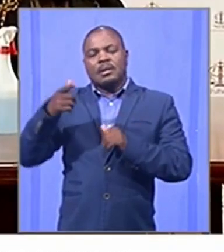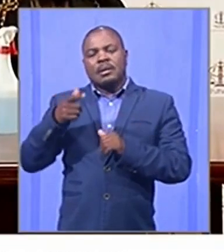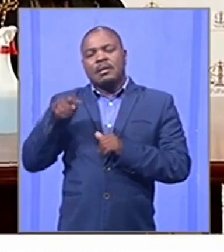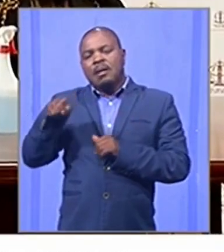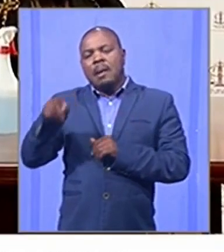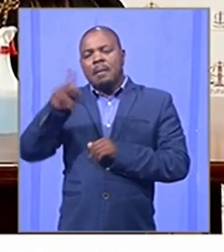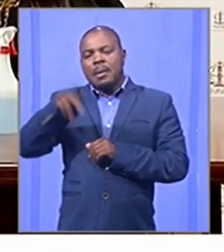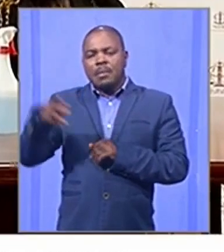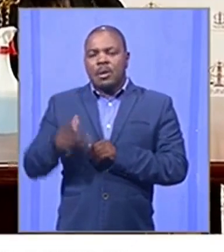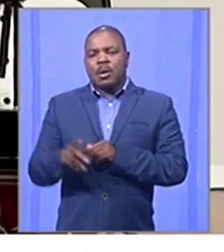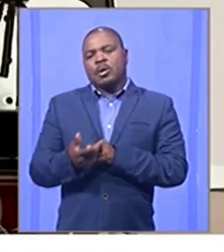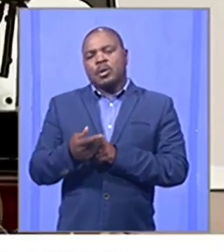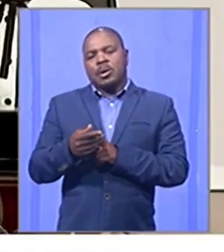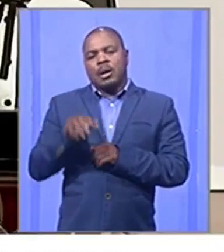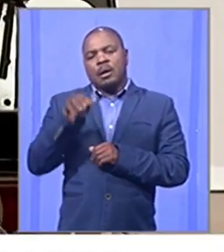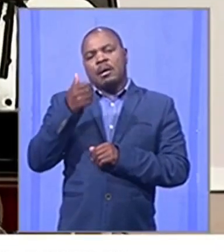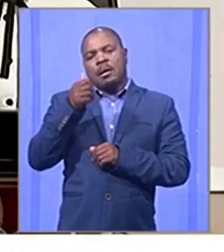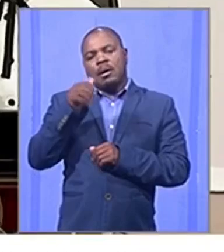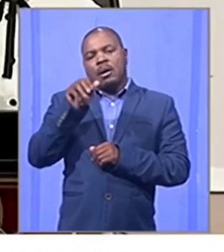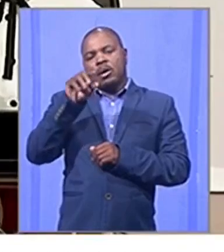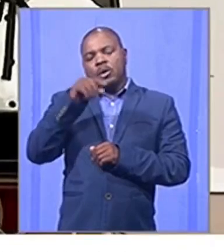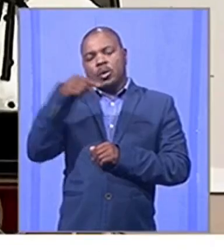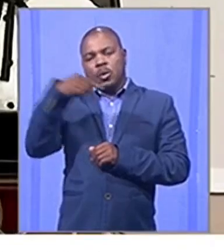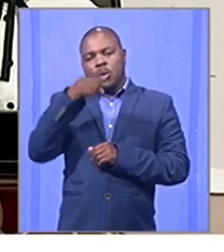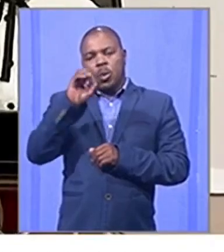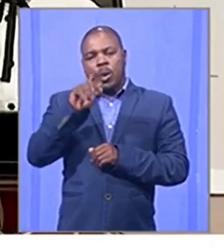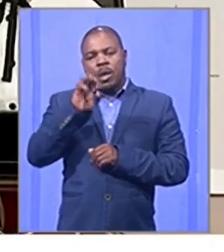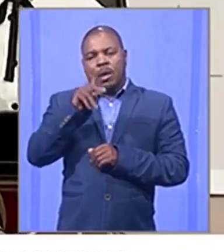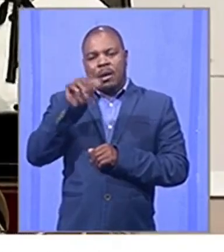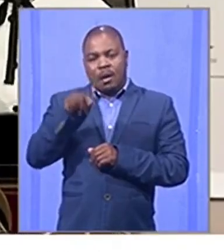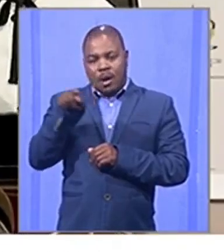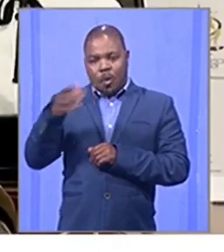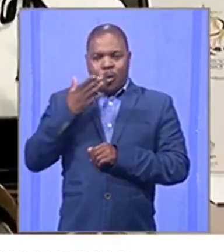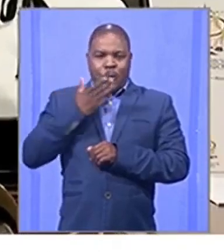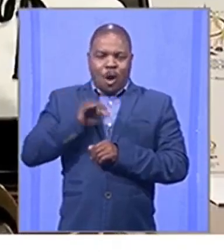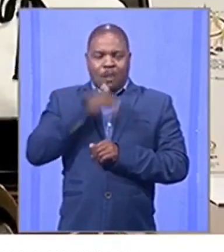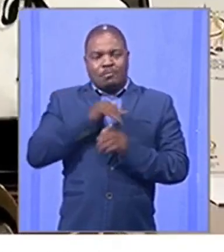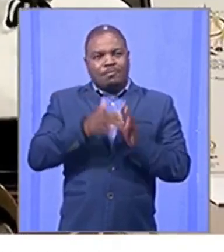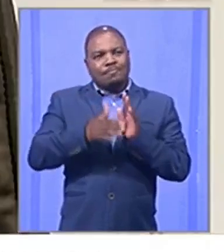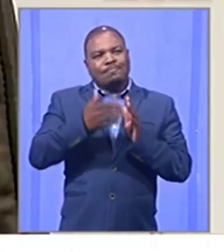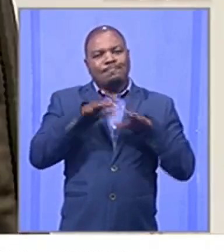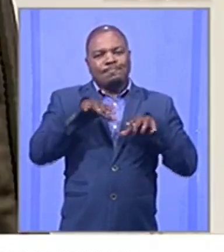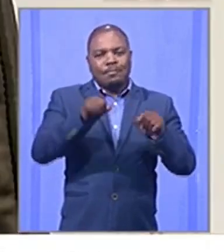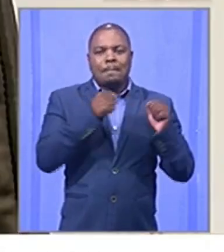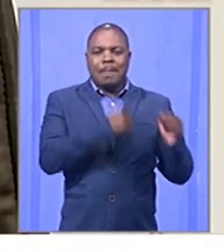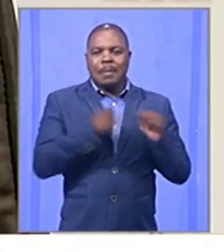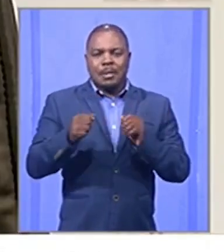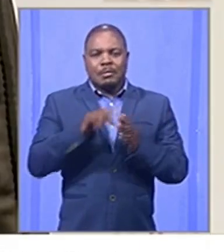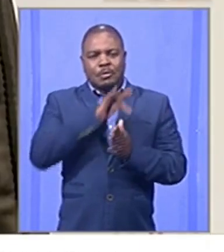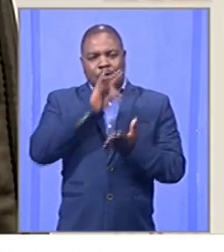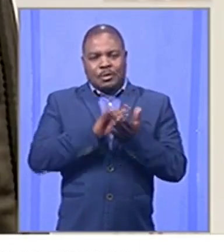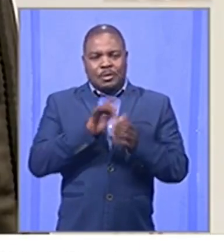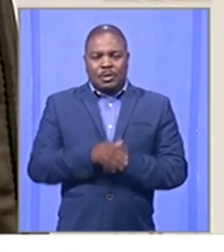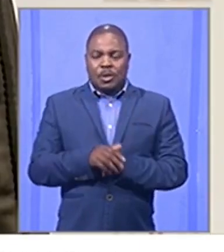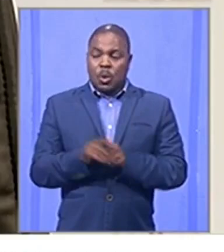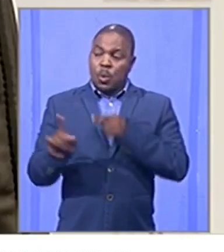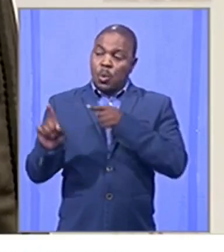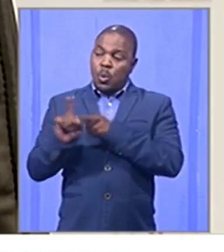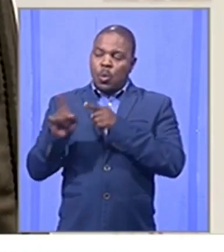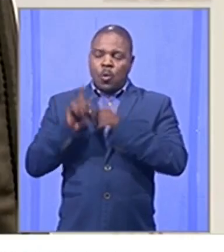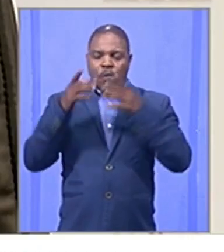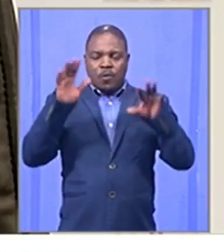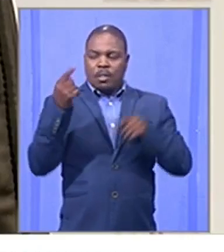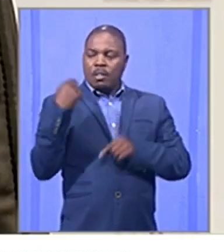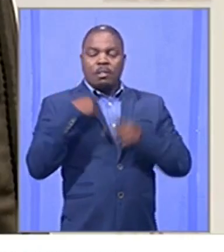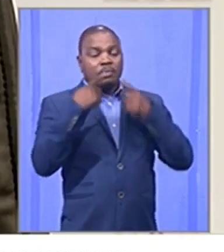o gareng ga bao ba leng mo lenaneong la ba ba batlang go kokomala maemo ao. Advocate Qaleka o satsa go kaya fa mopresidente